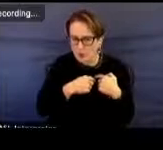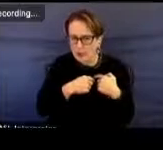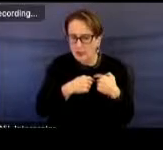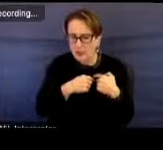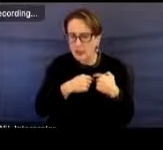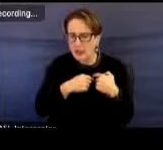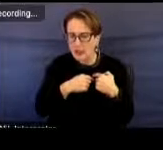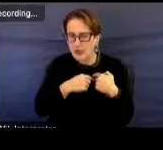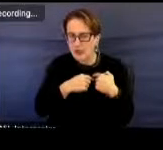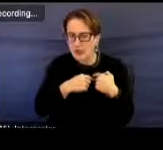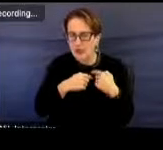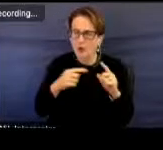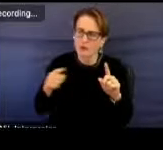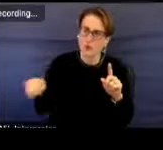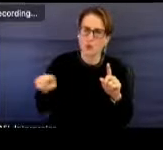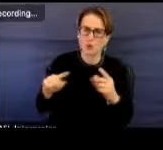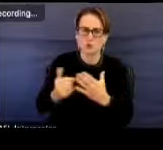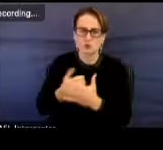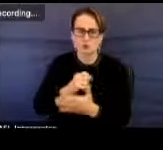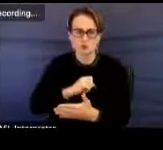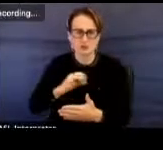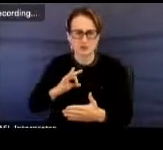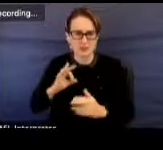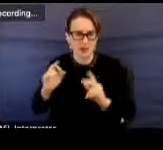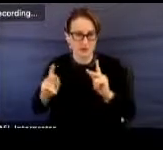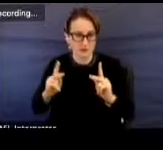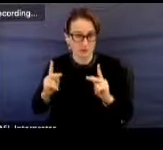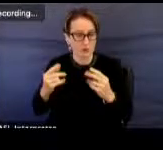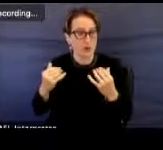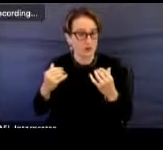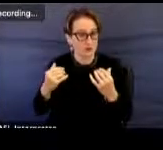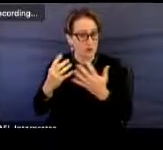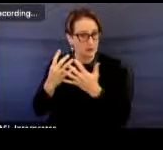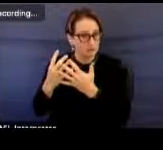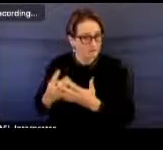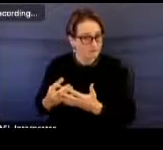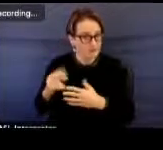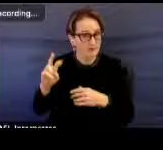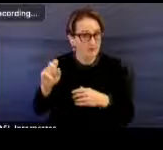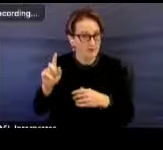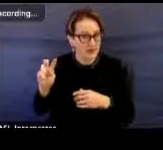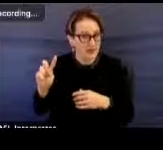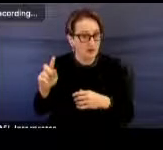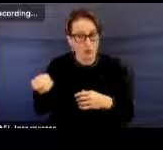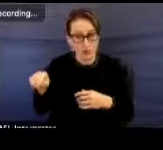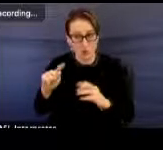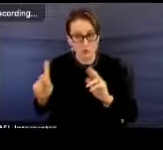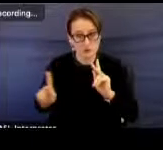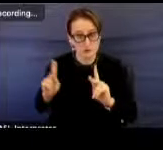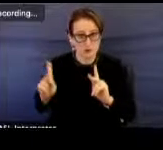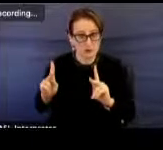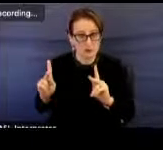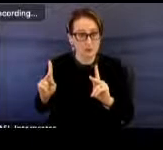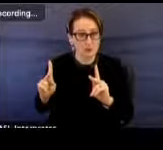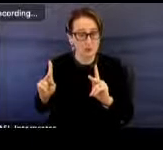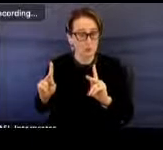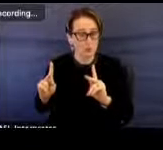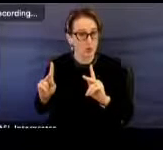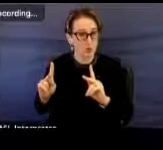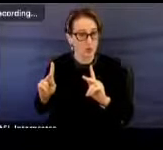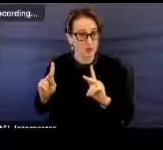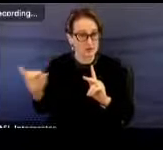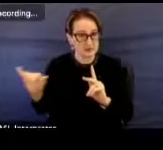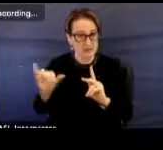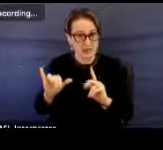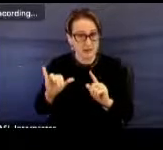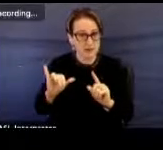put those new staff members through the same vetting process that we engaged in prior to initiating their original